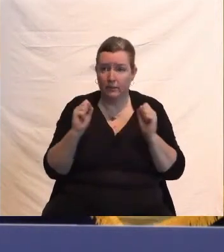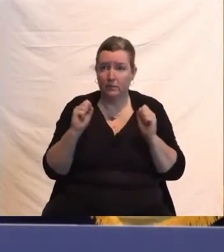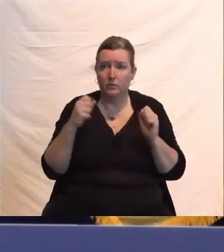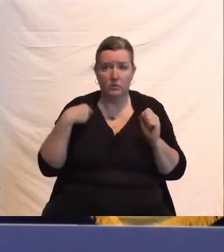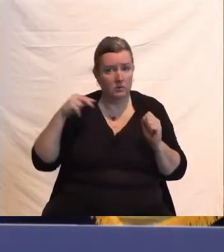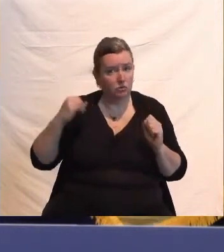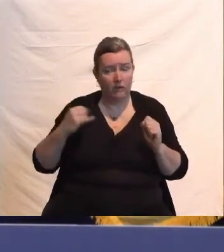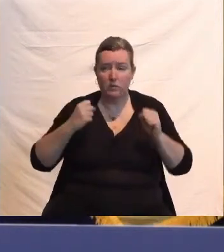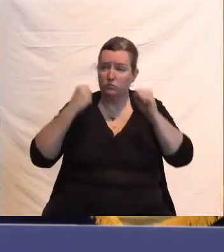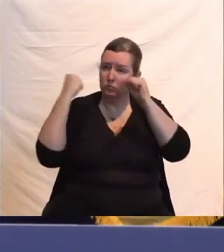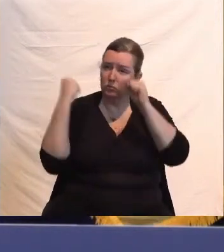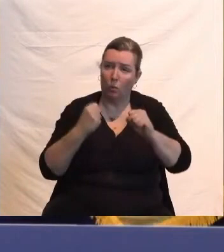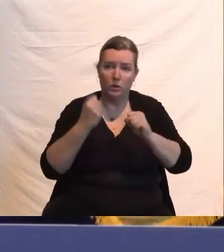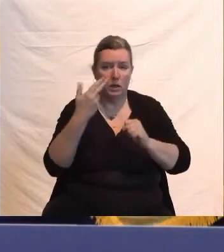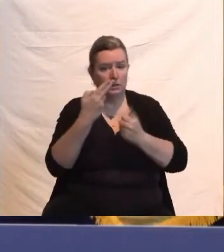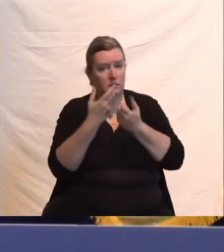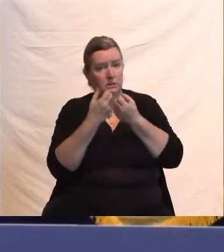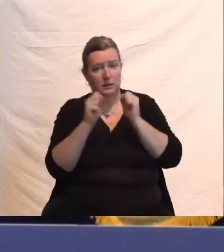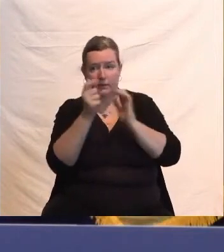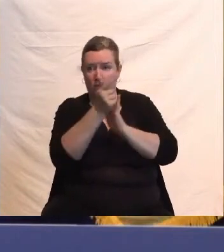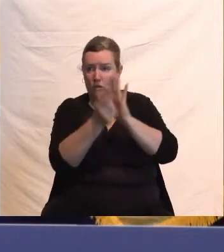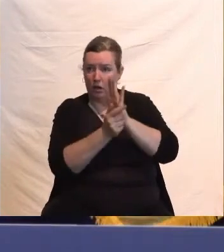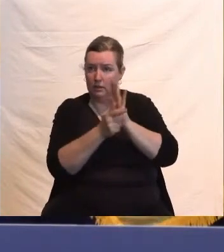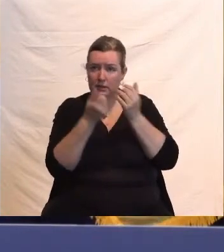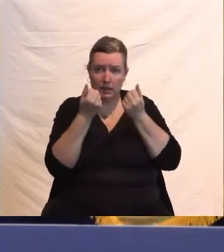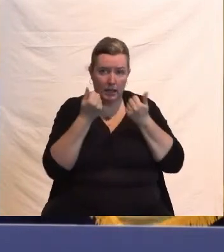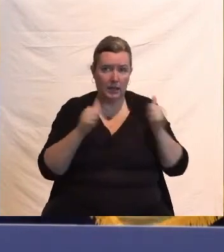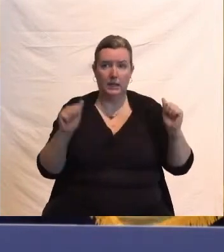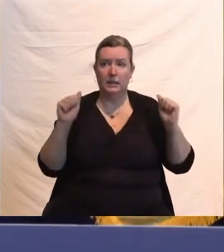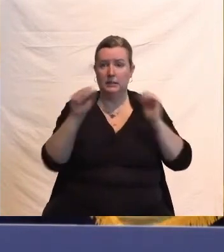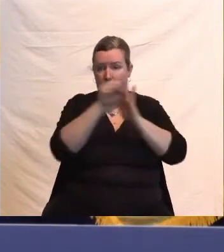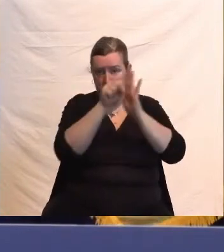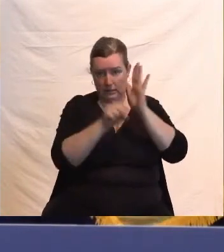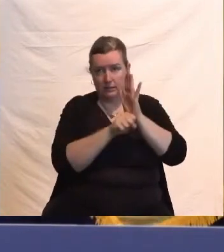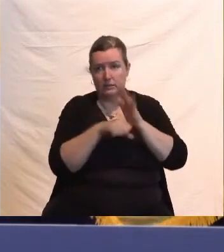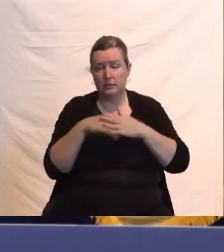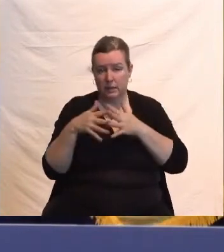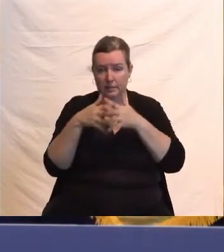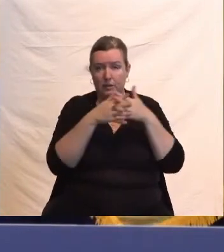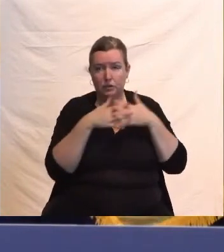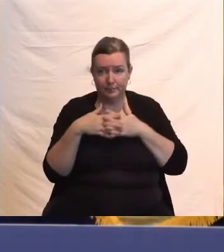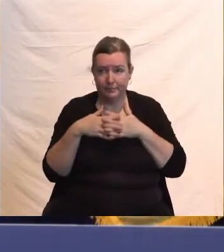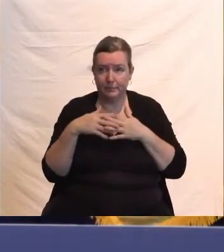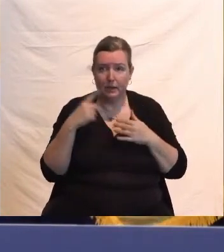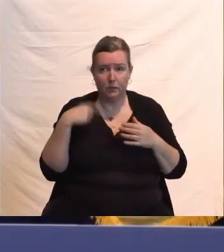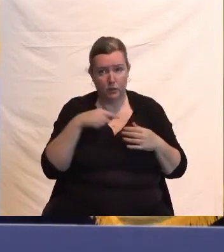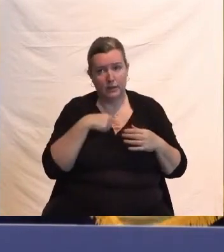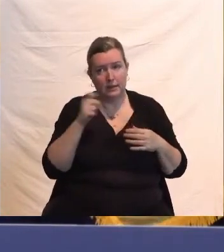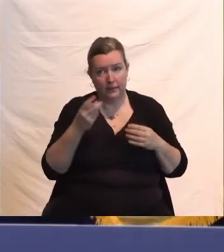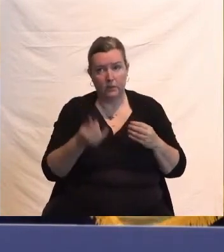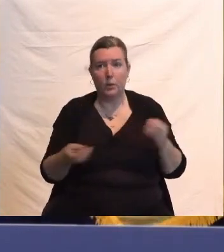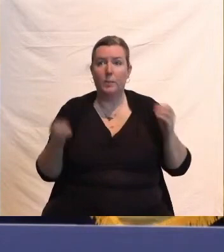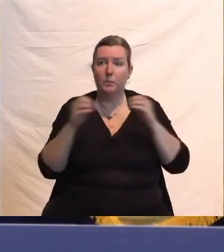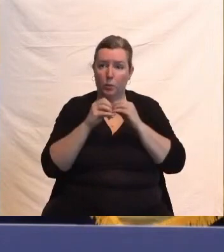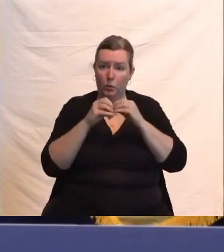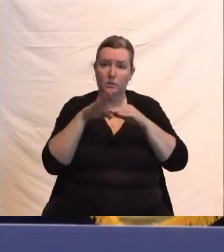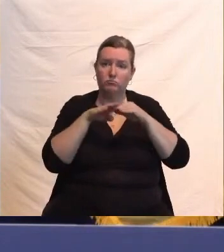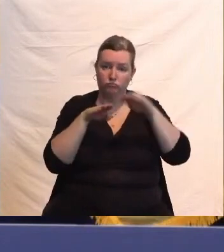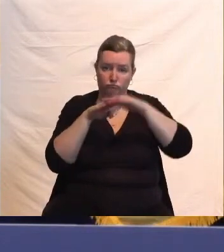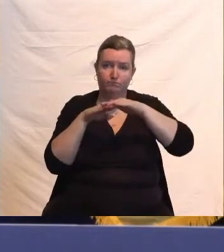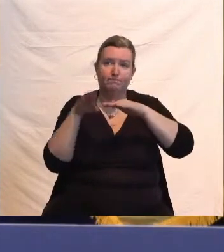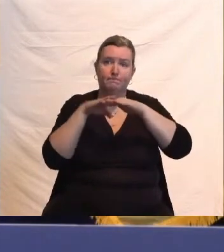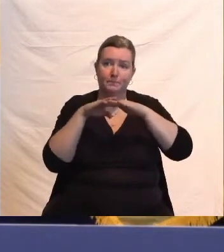safety laws of any American state. I'd like to see us take a few more steps, which is part of this gun safety